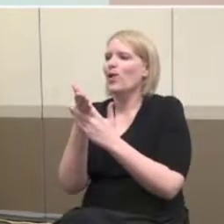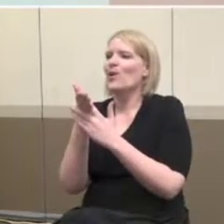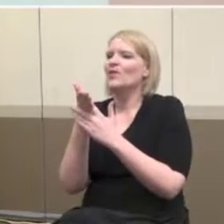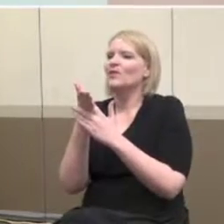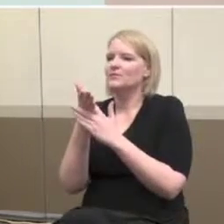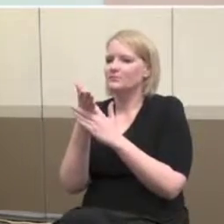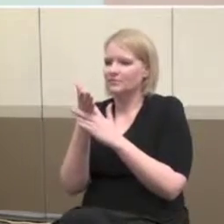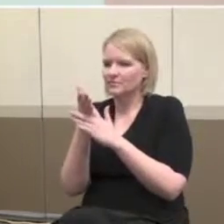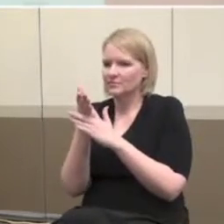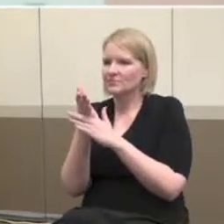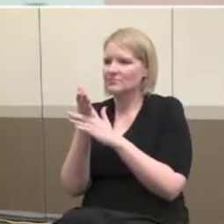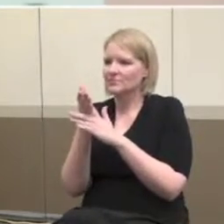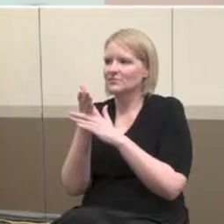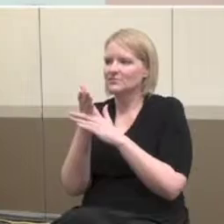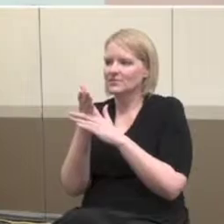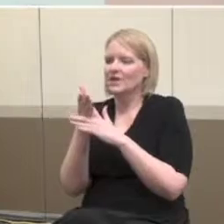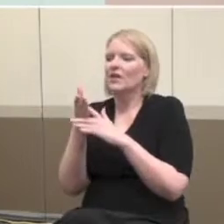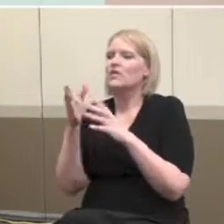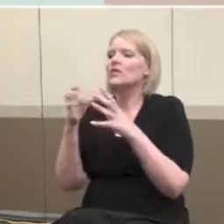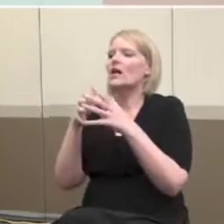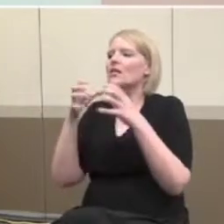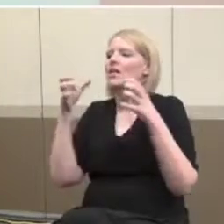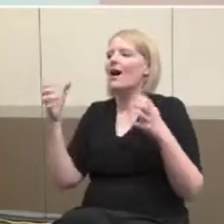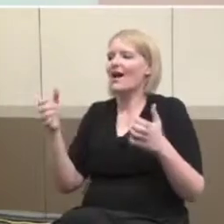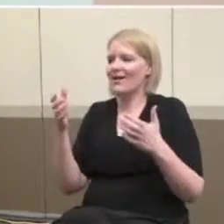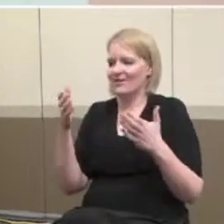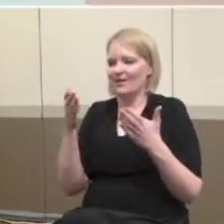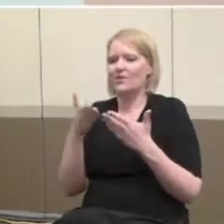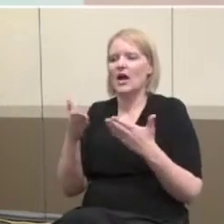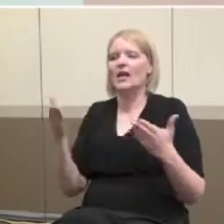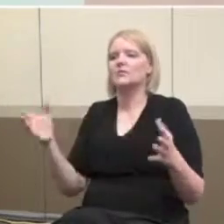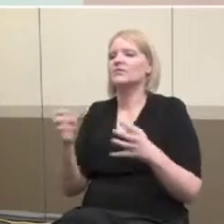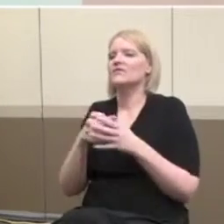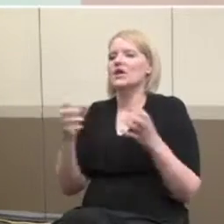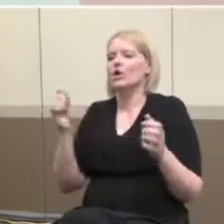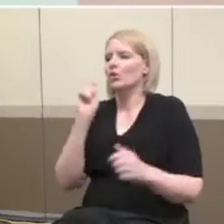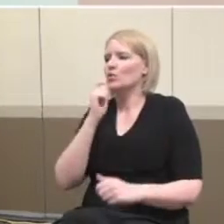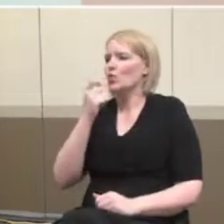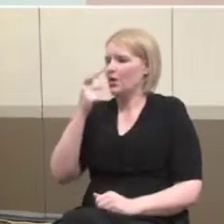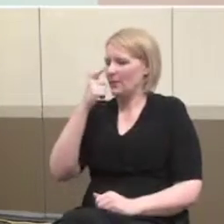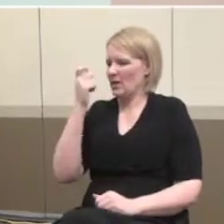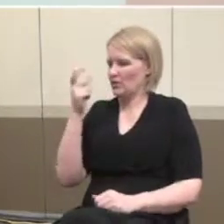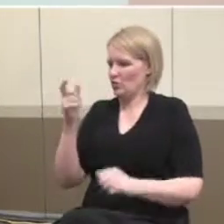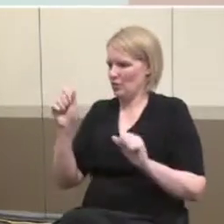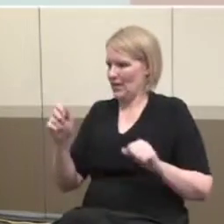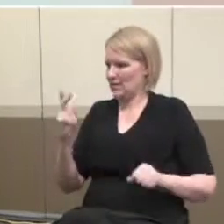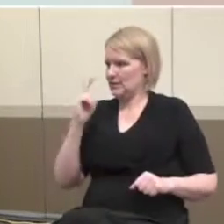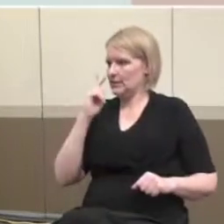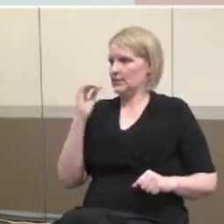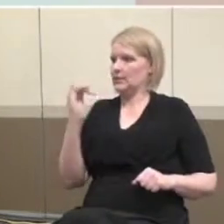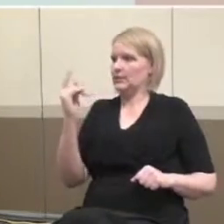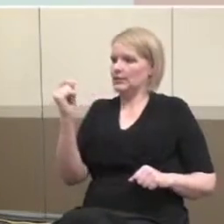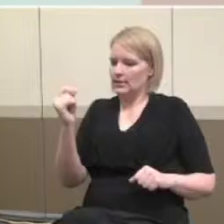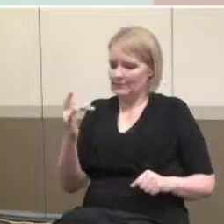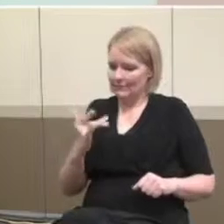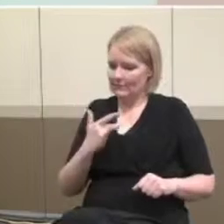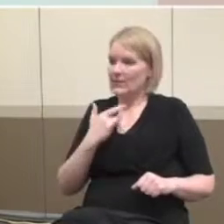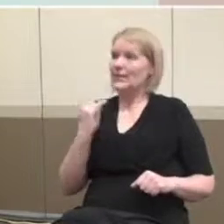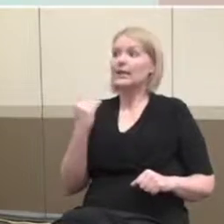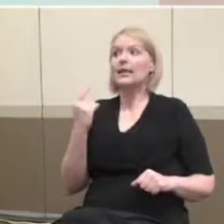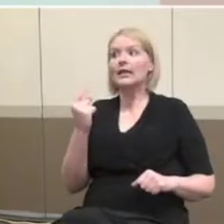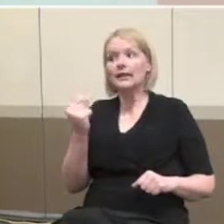are there are items out there that are really neat because you see it, you feel